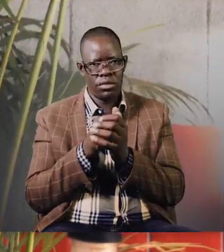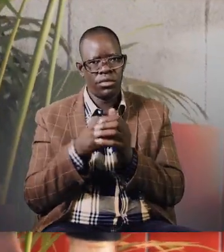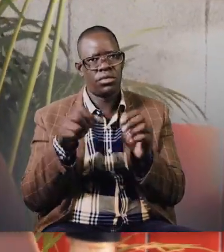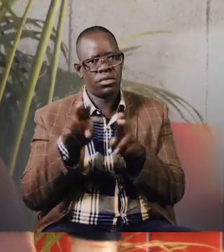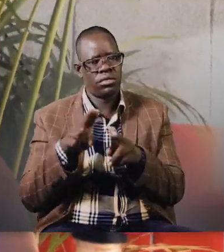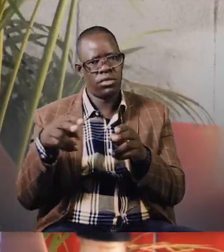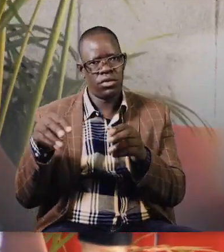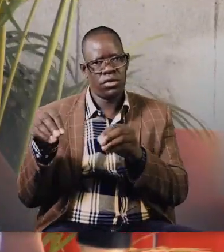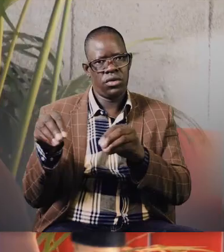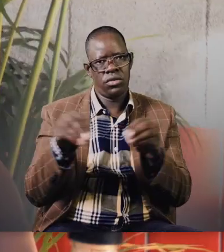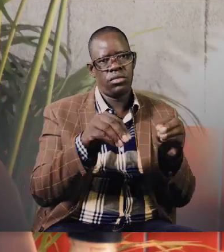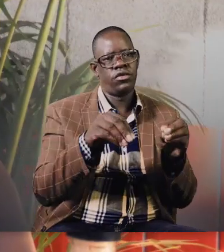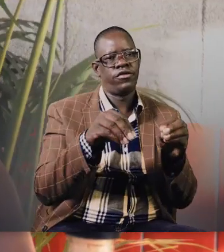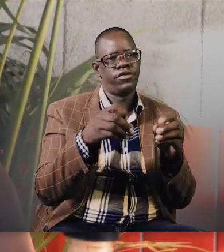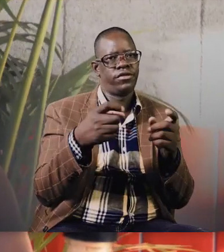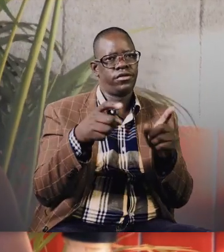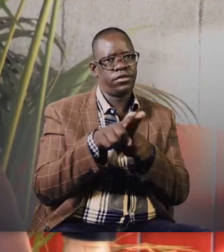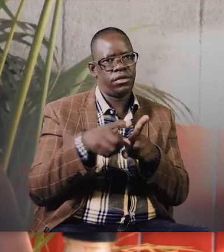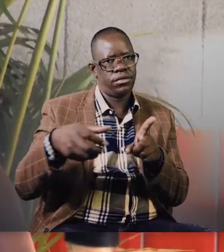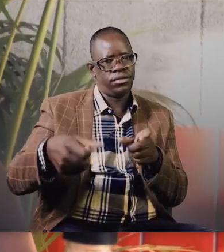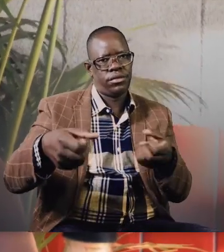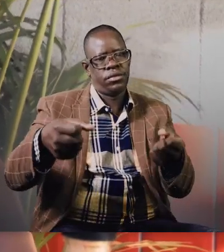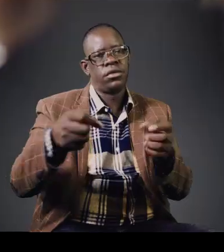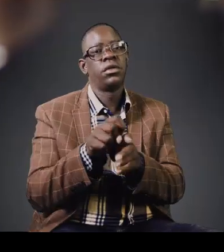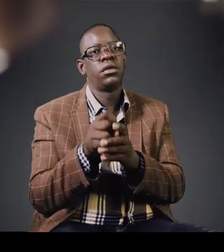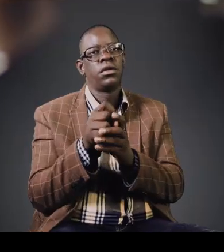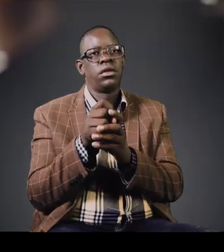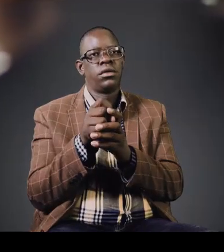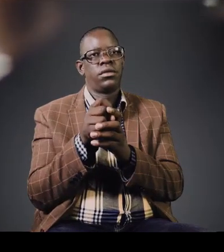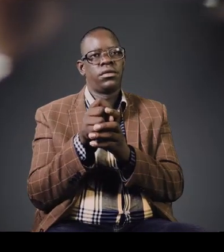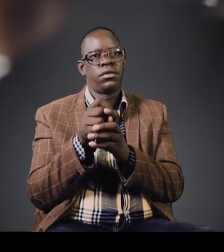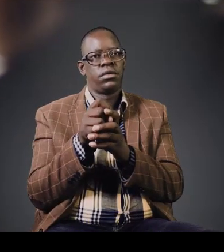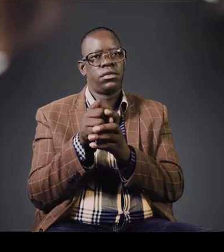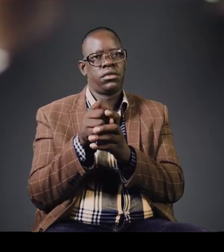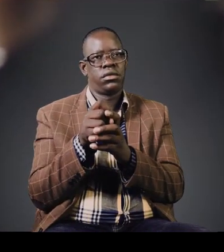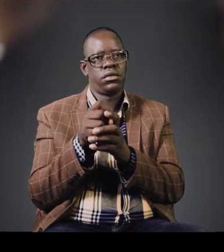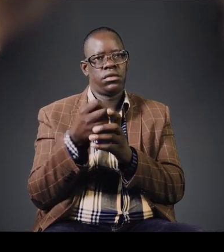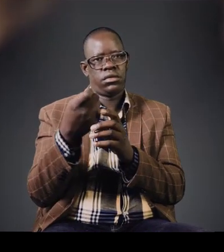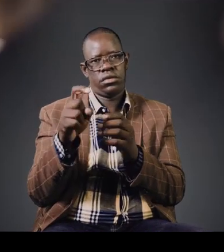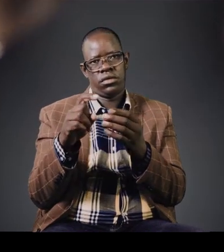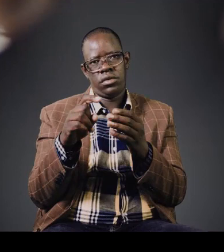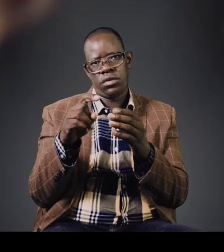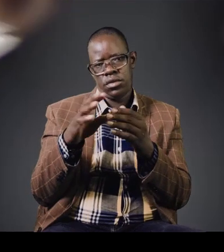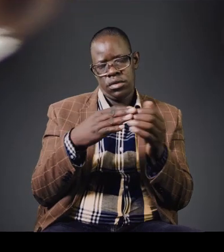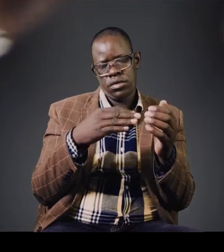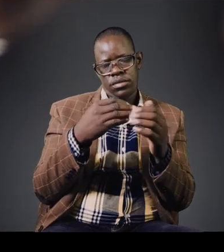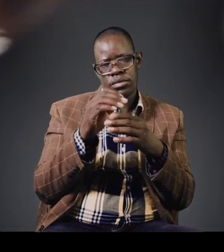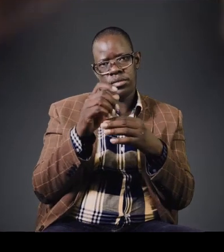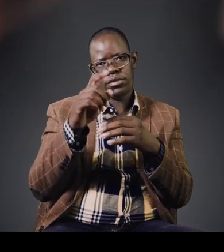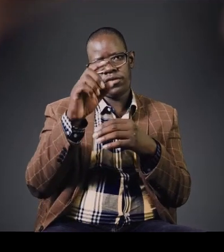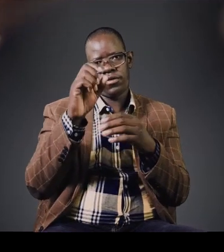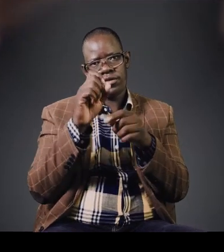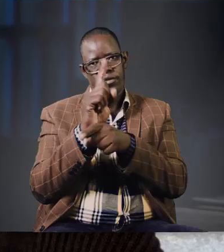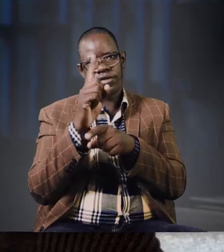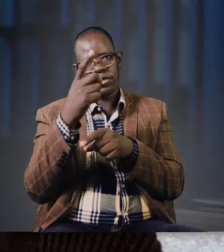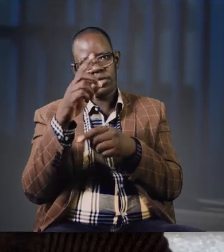actually until the shaking stops. By the way, you also have to have your first aid equipment nearby. Yes, emergency